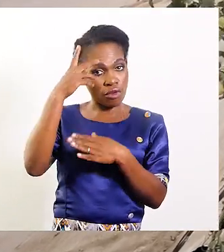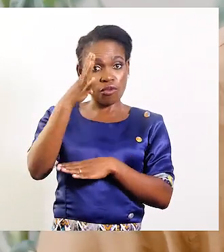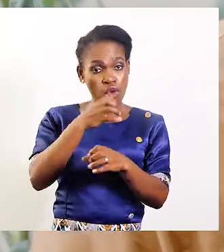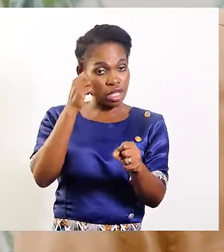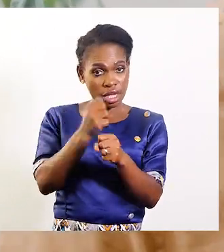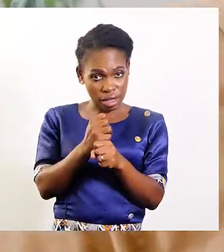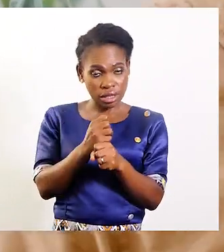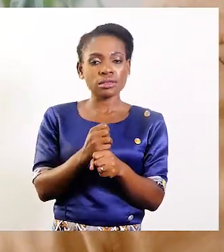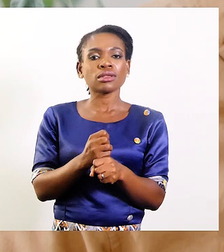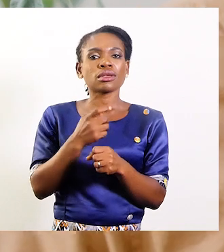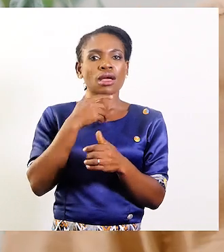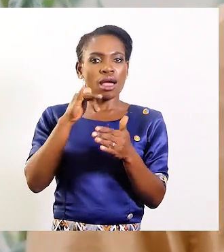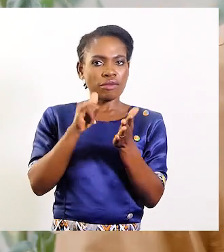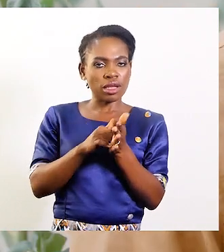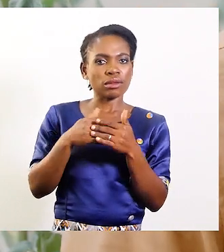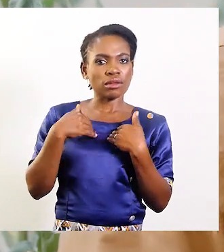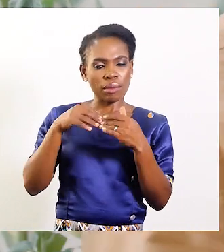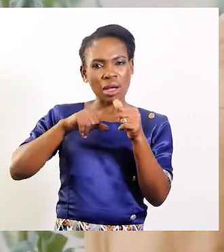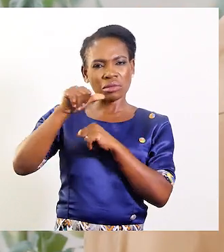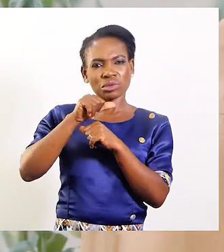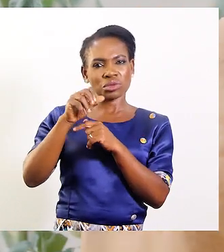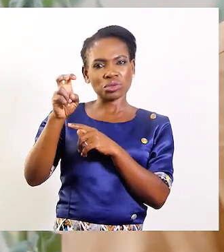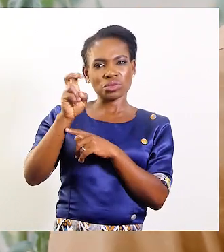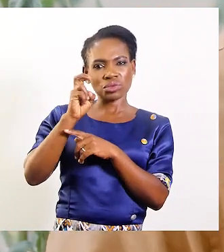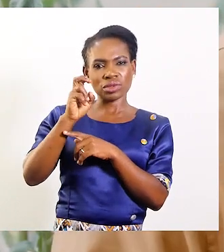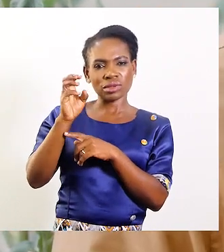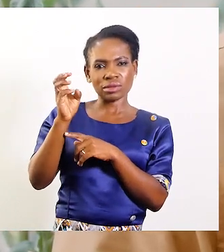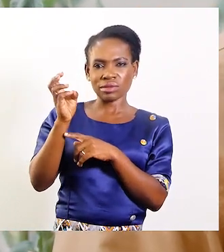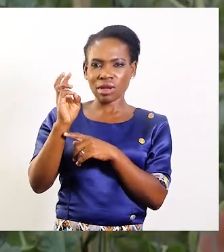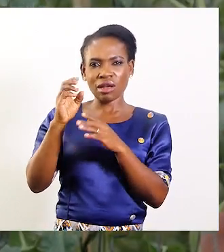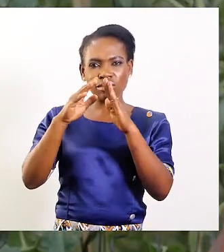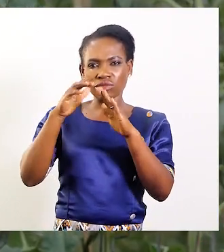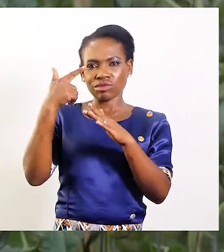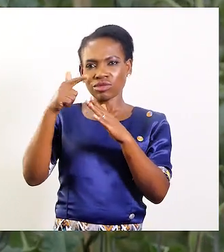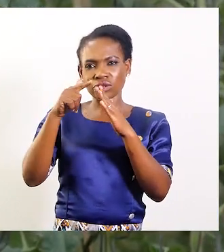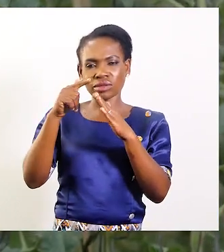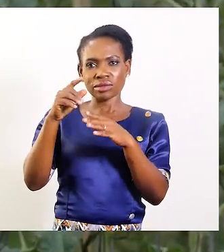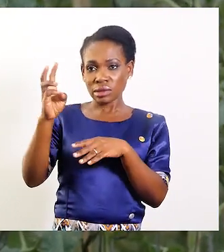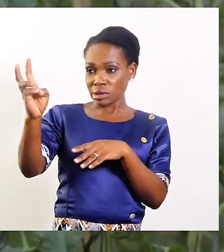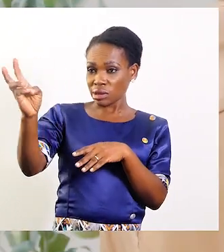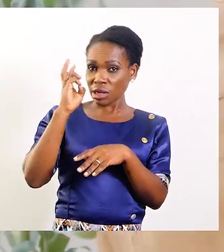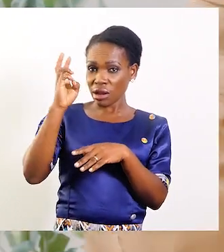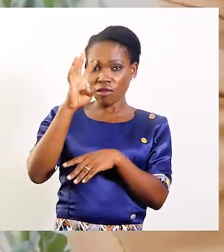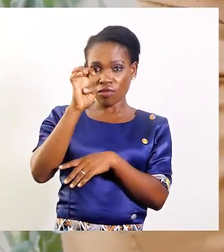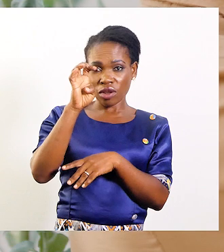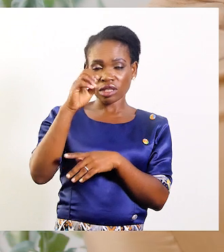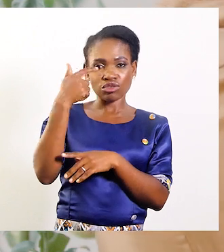country. Okay. And in 11 clusters. We have over 640 greenhouses. 640 greenhouses?